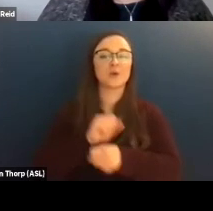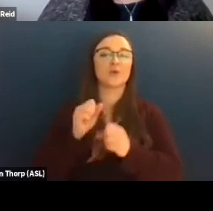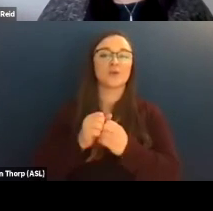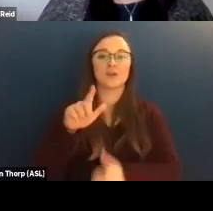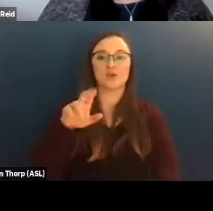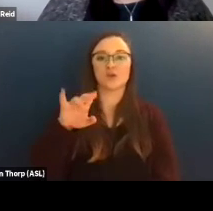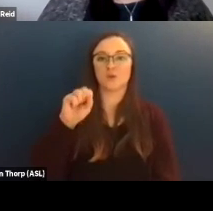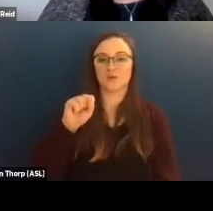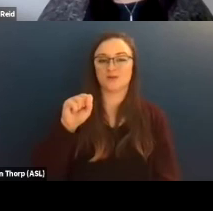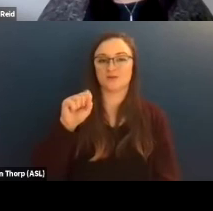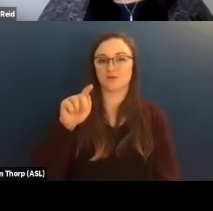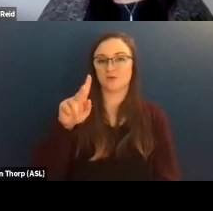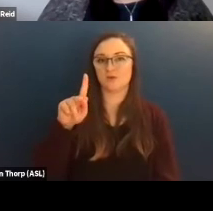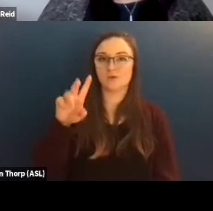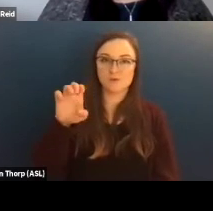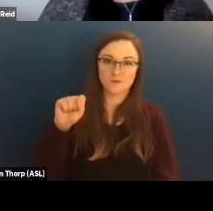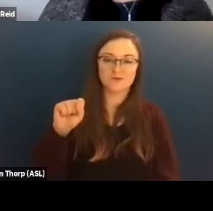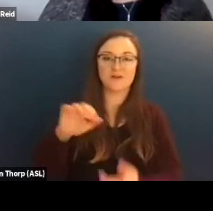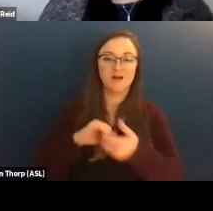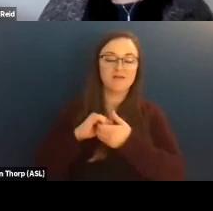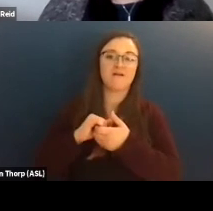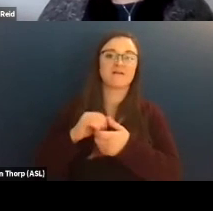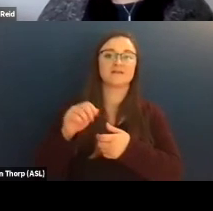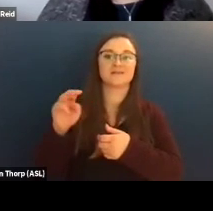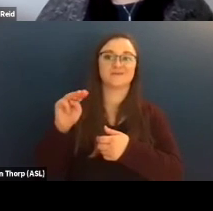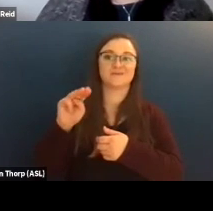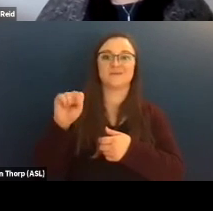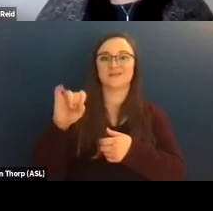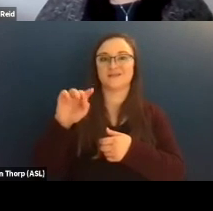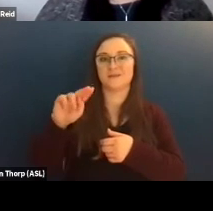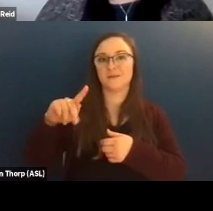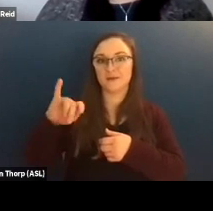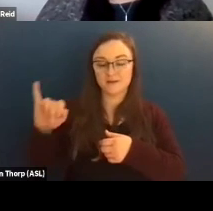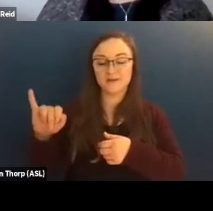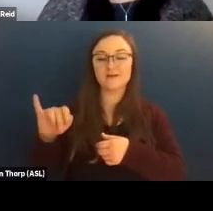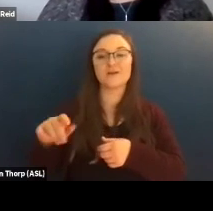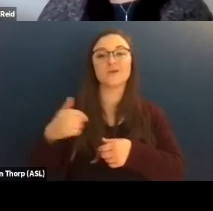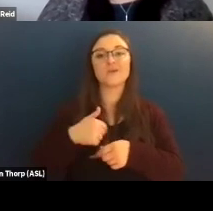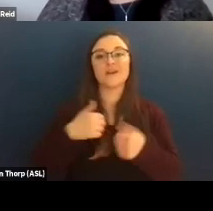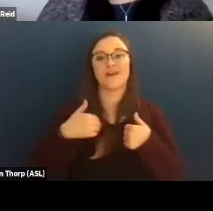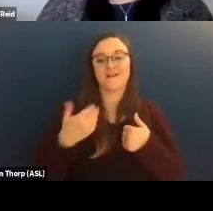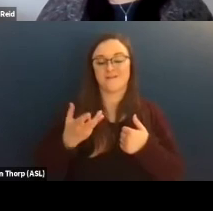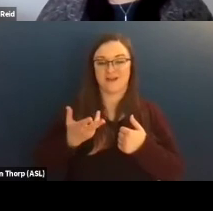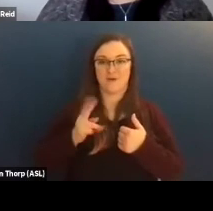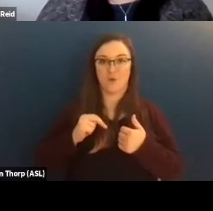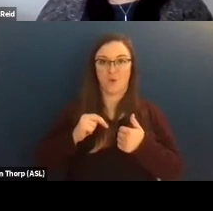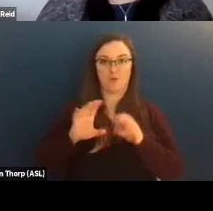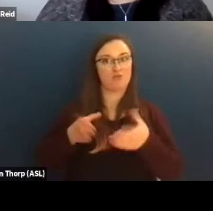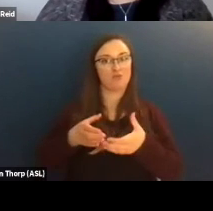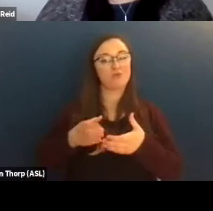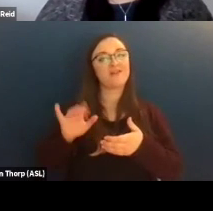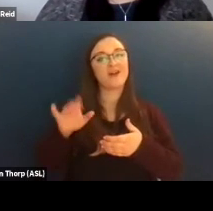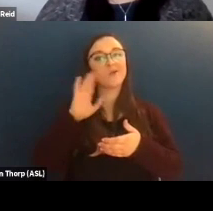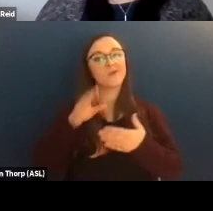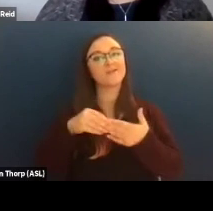Mississippi. And what we've done, and it's a national alliance, but Mississippi does have our chapter, and that follows you all the way through